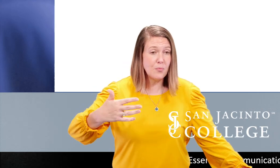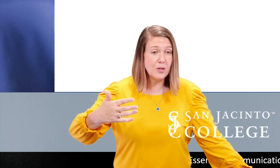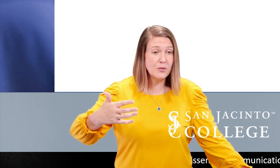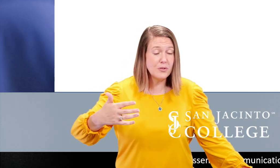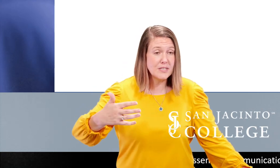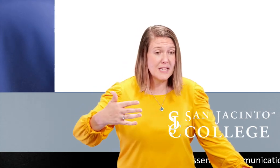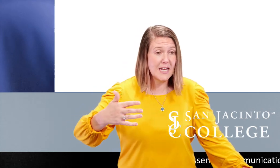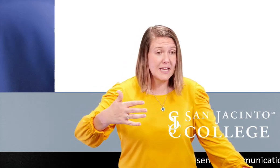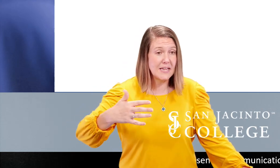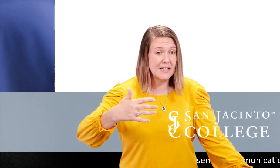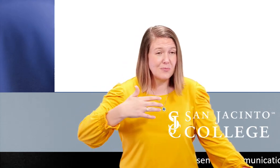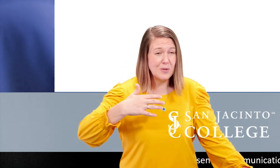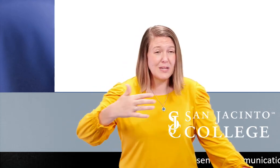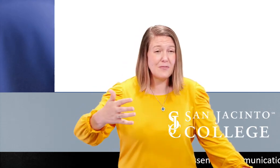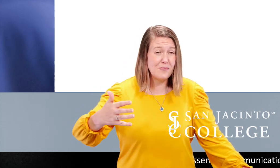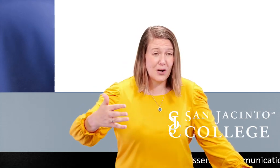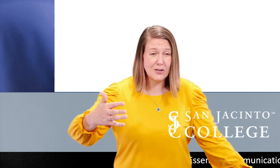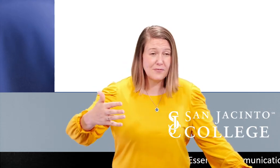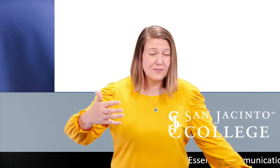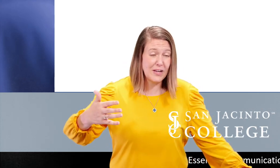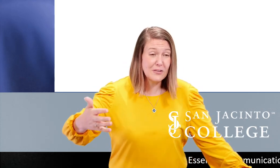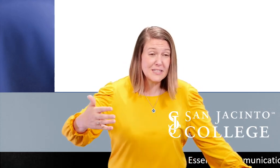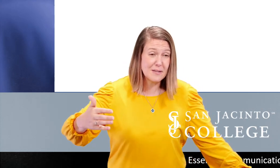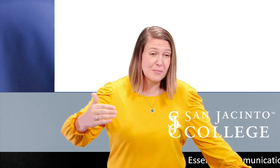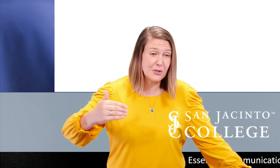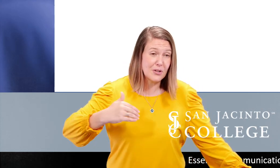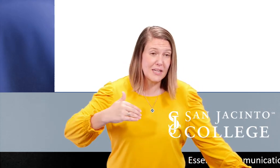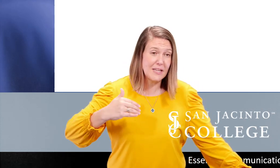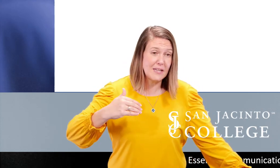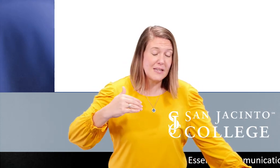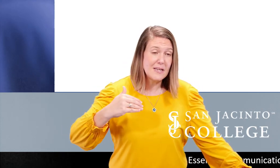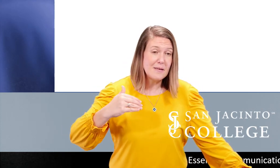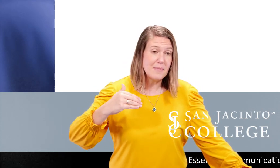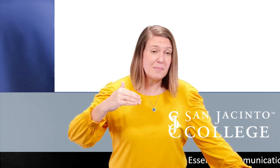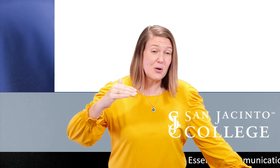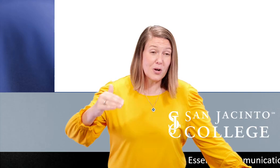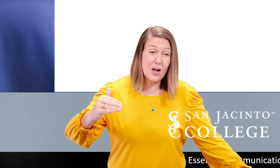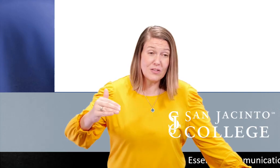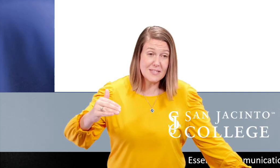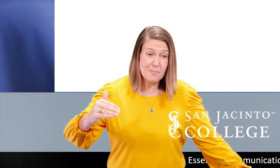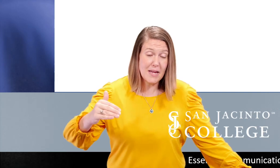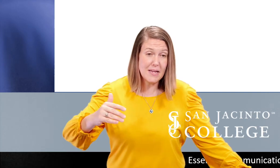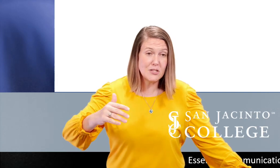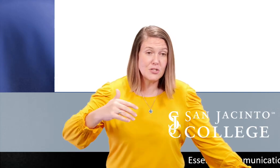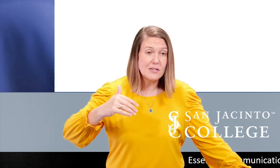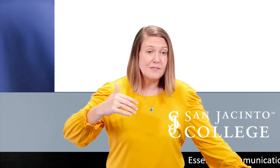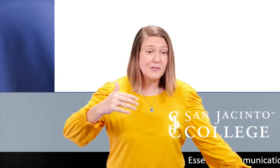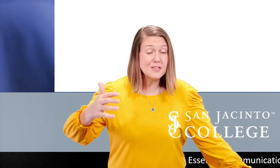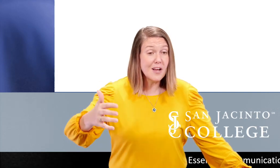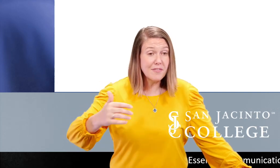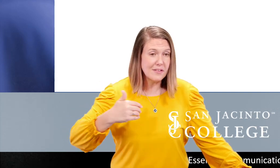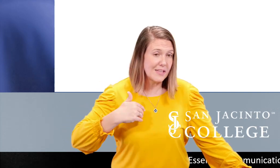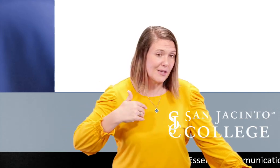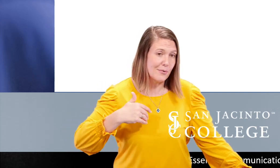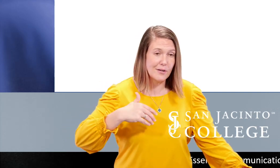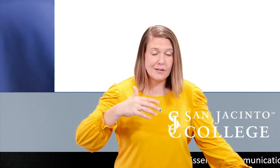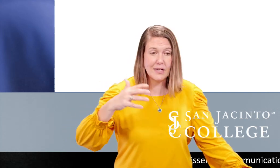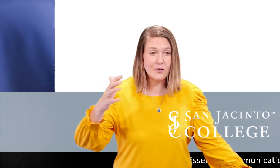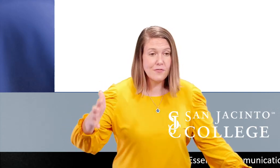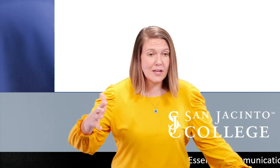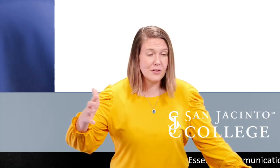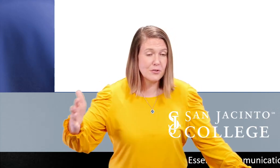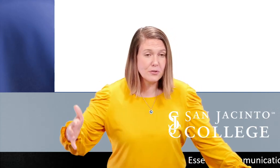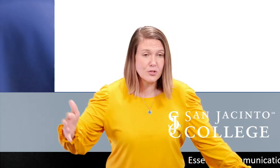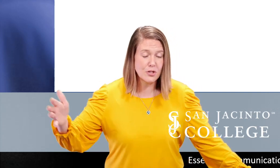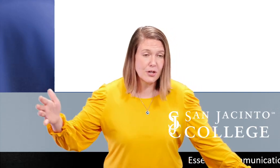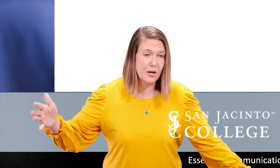and we'll say we are very similar in maybe, or on the same page philosophically, or in